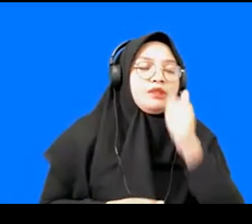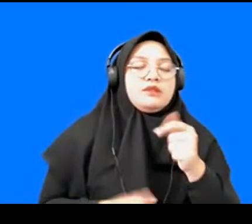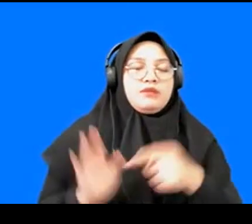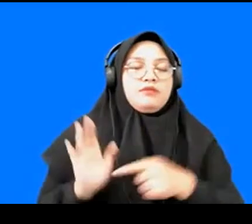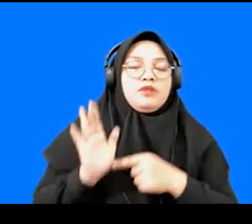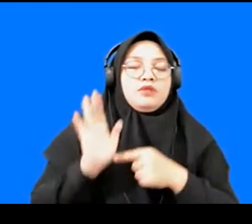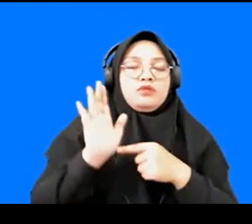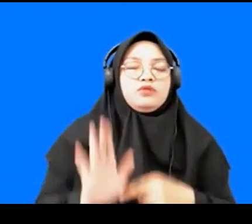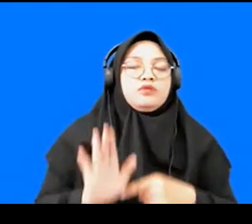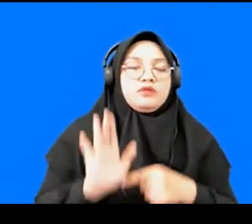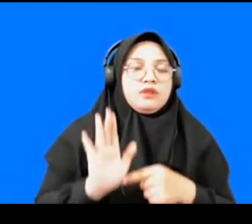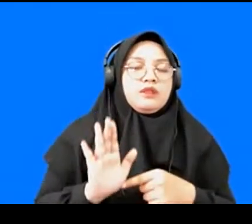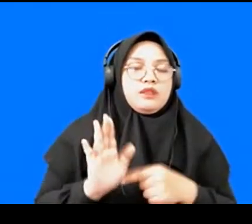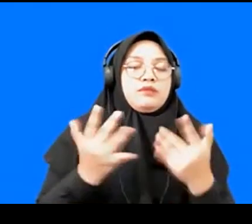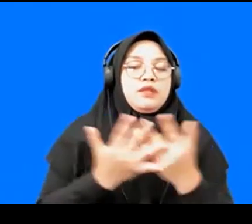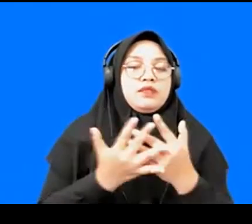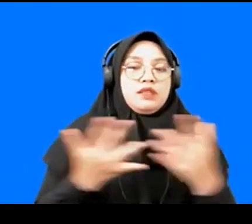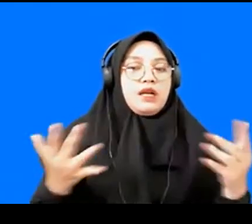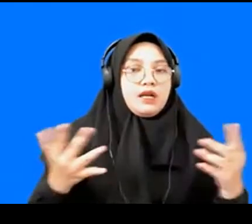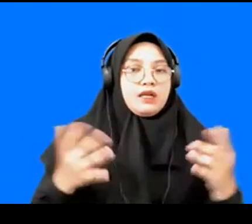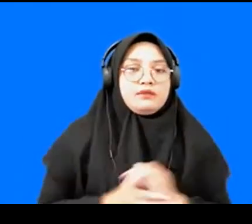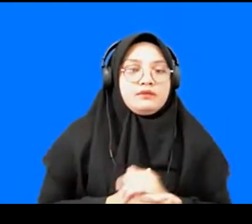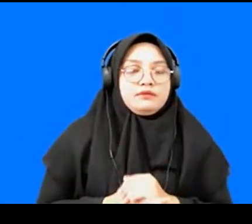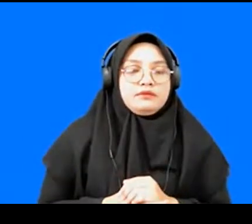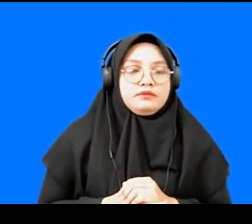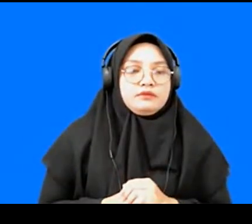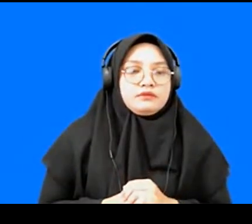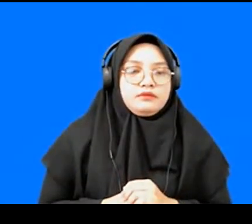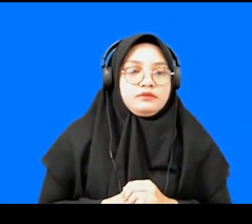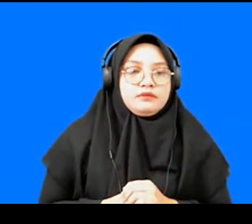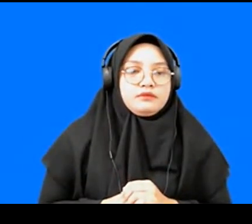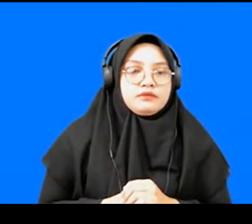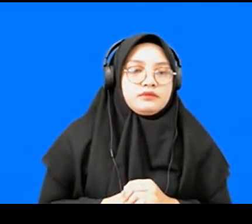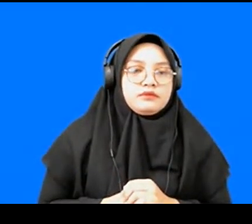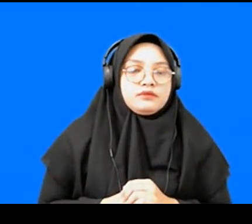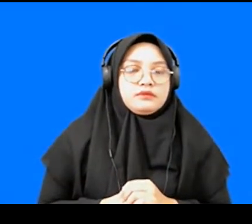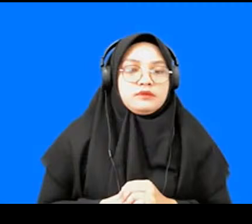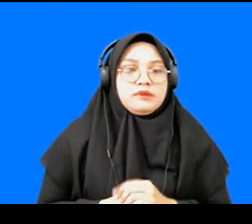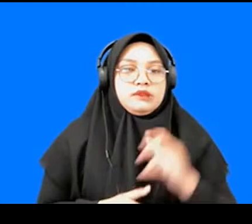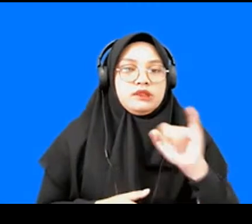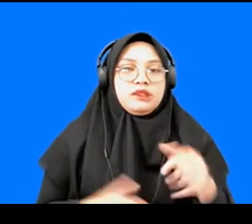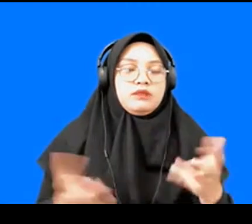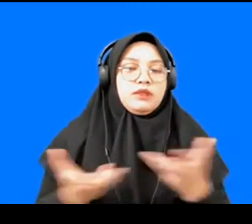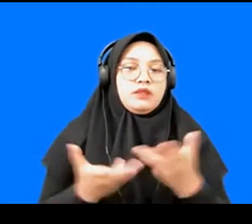So the task of the government is to manage this